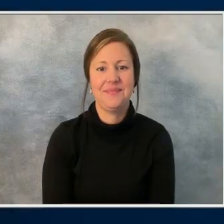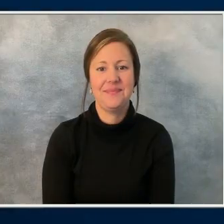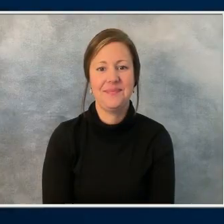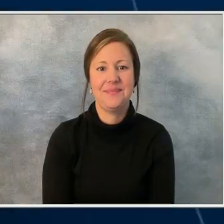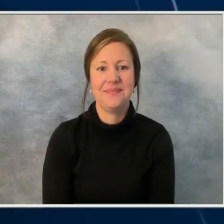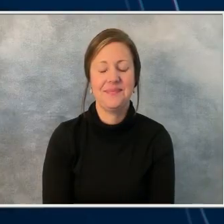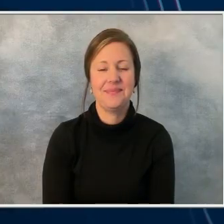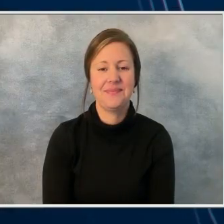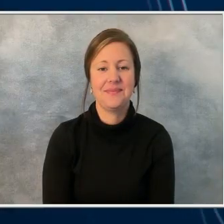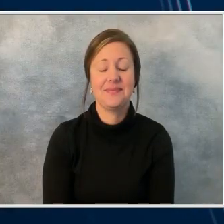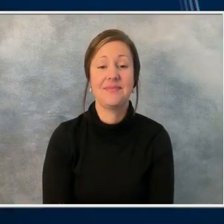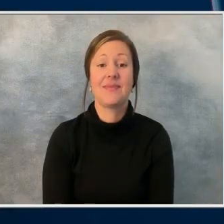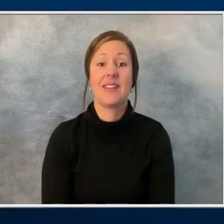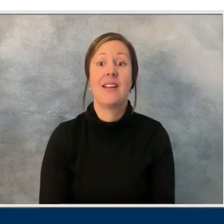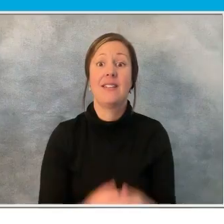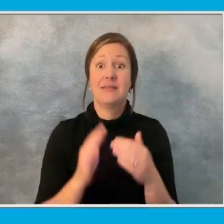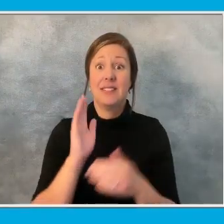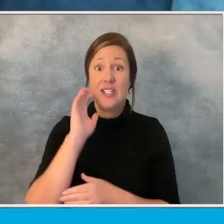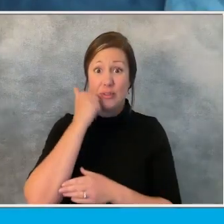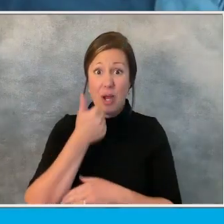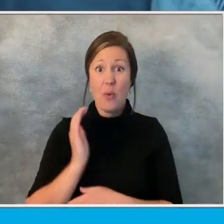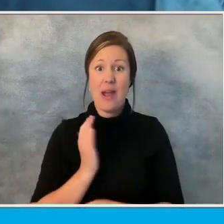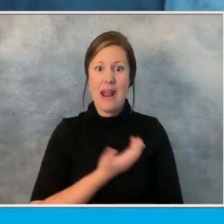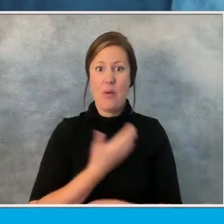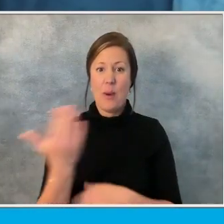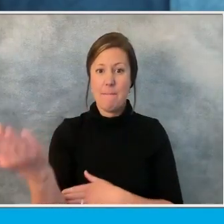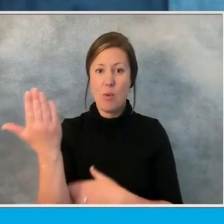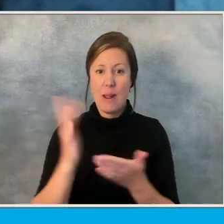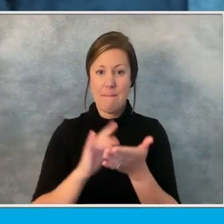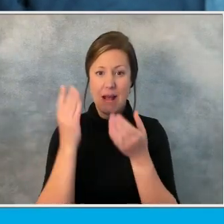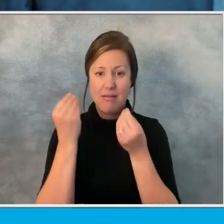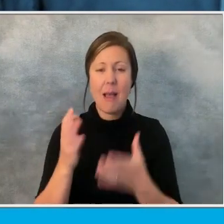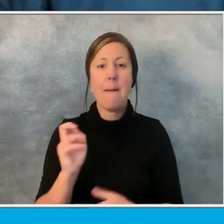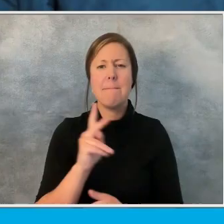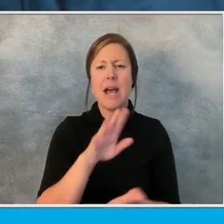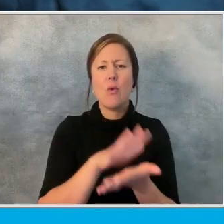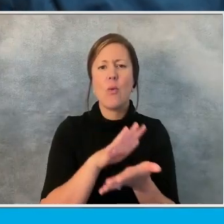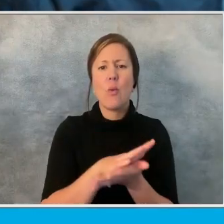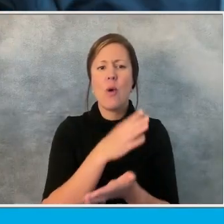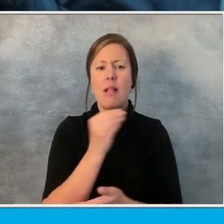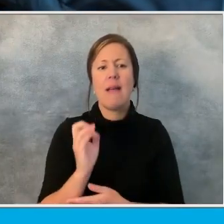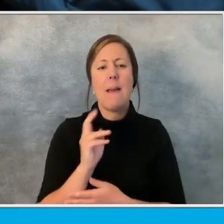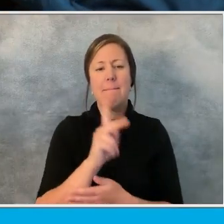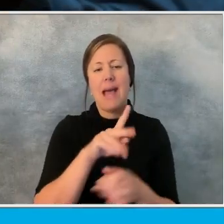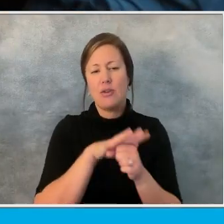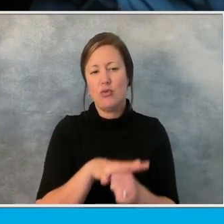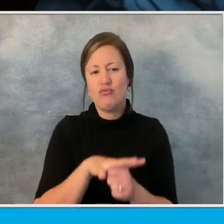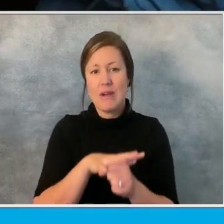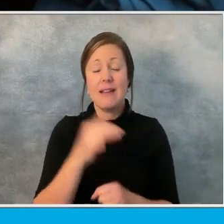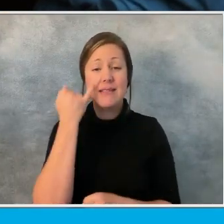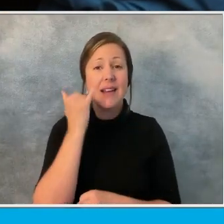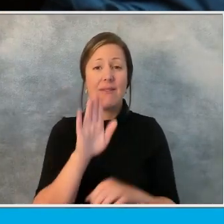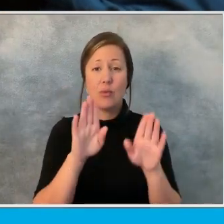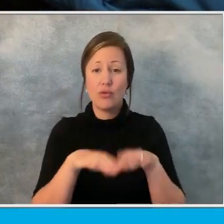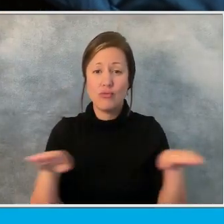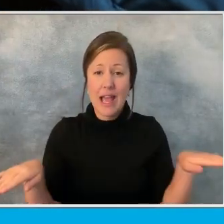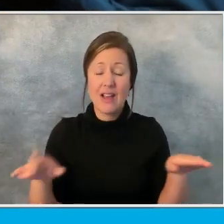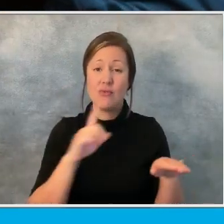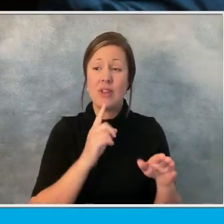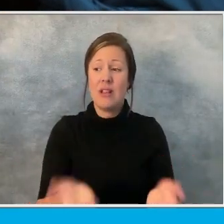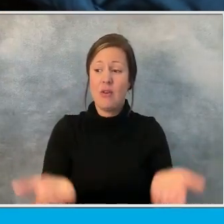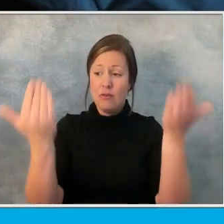Coming up tomorrow on the Morning Medical Update. Back to school and back to stress. If your child was overwhelmed or